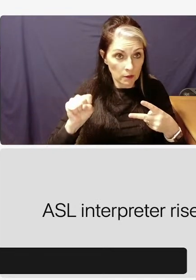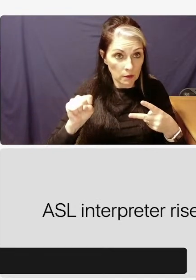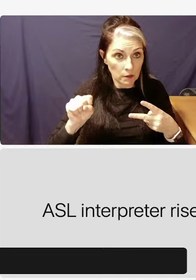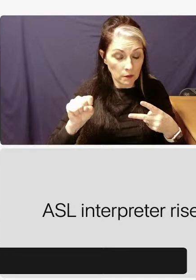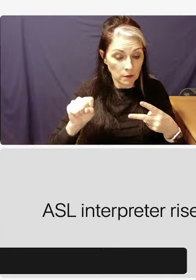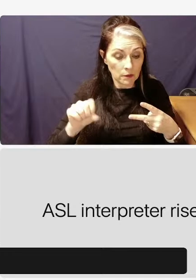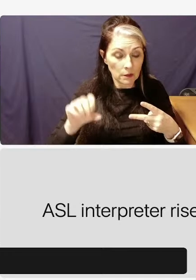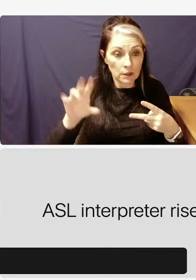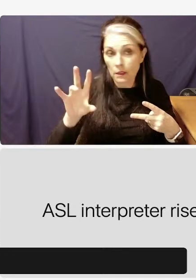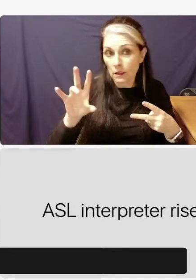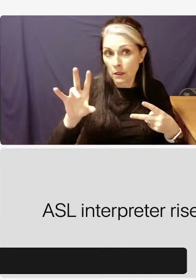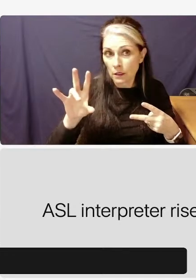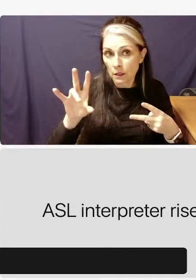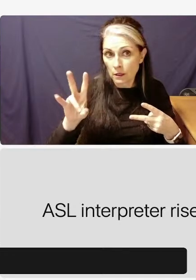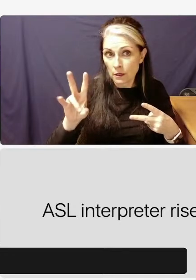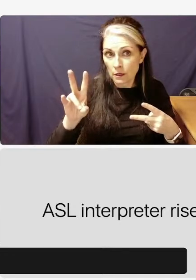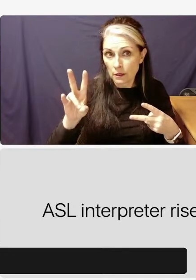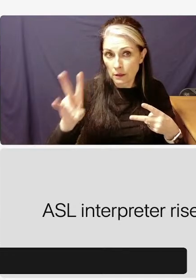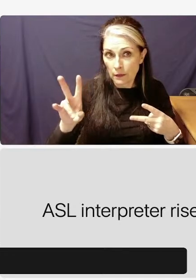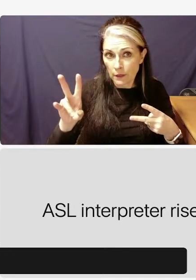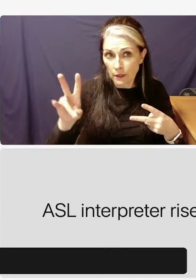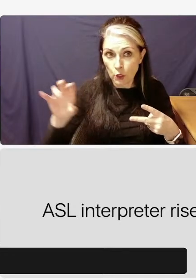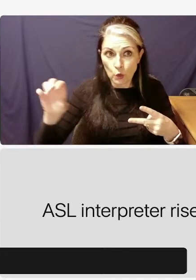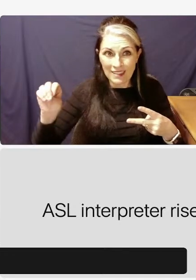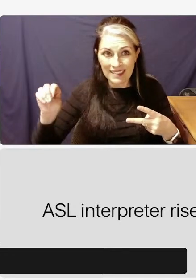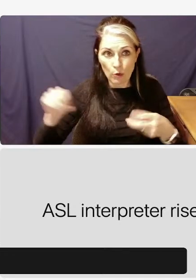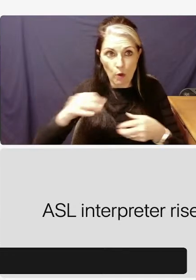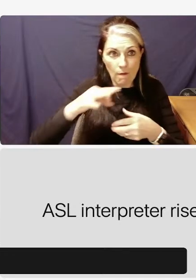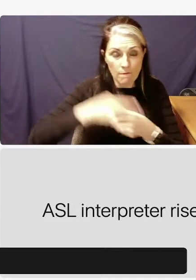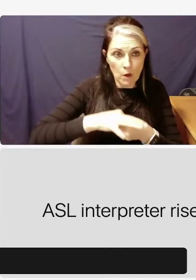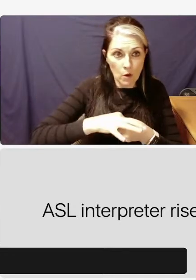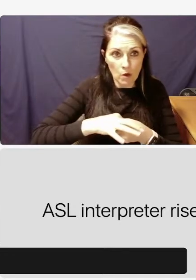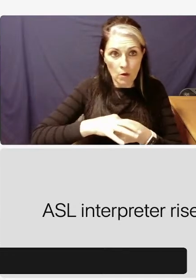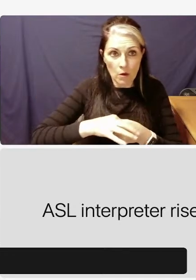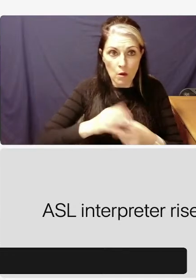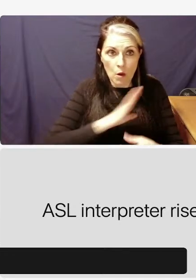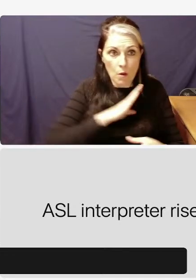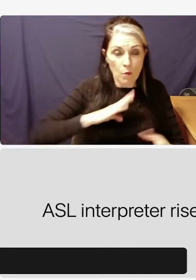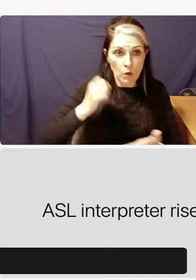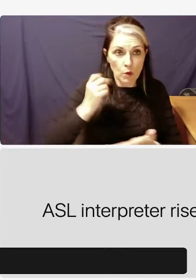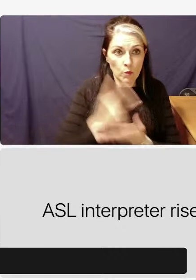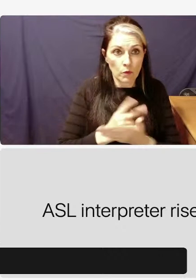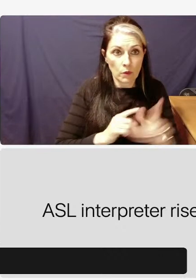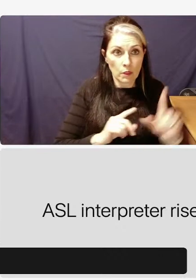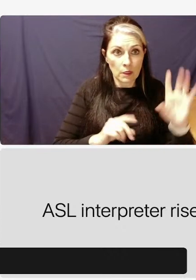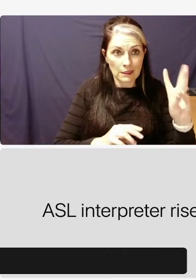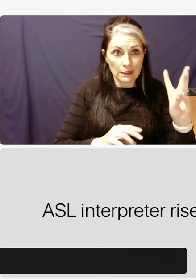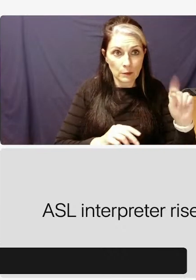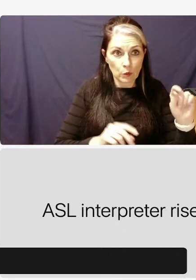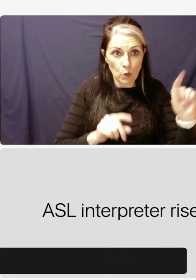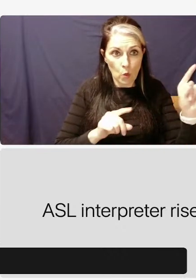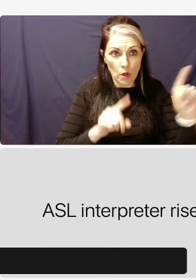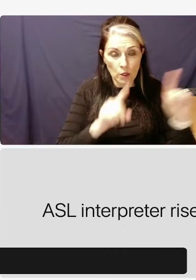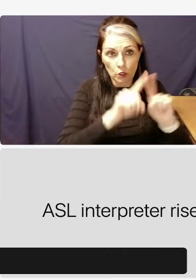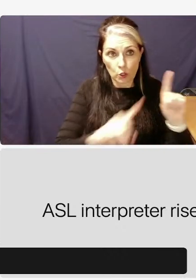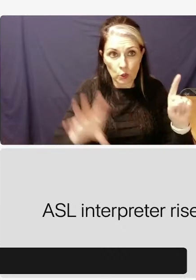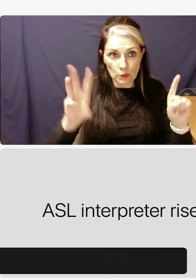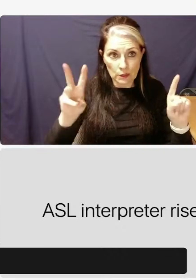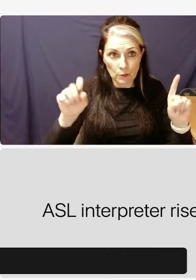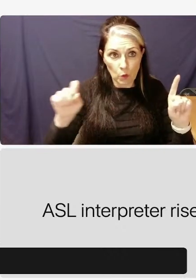7-0 vote the board approved action item 6.1 through 6.4